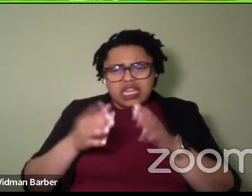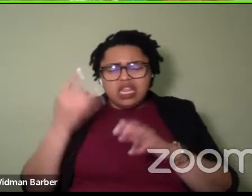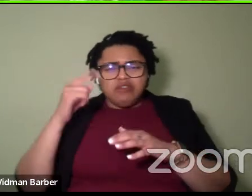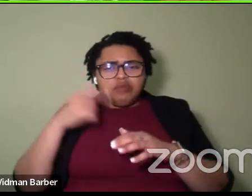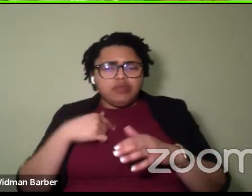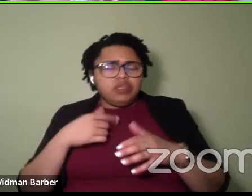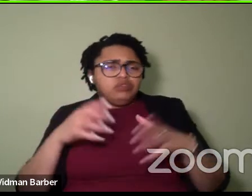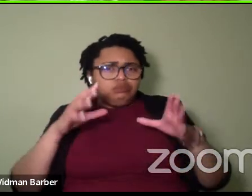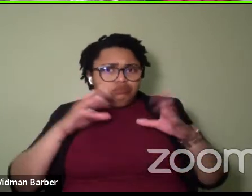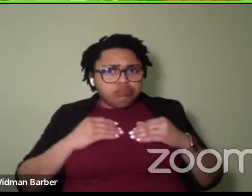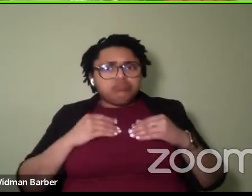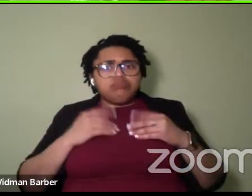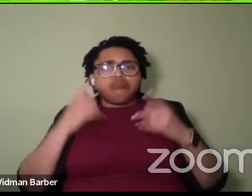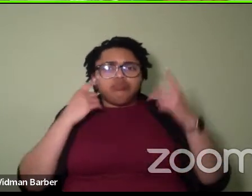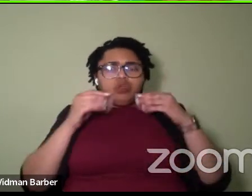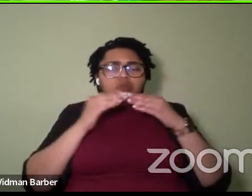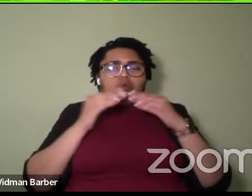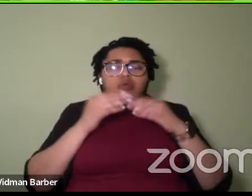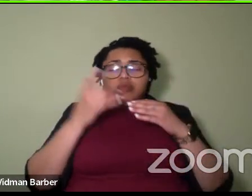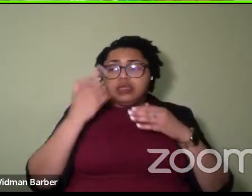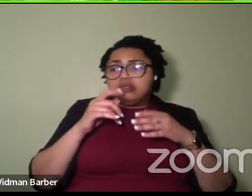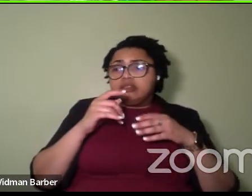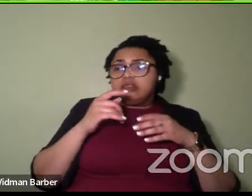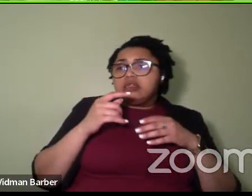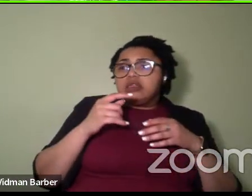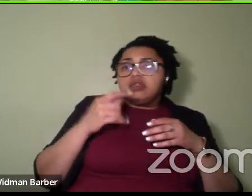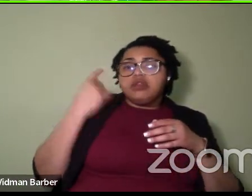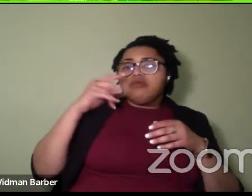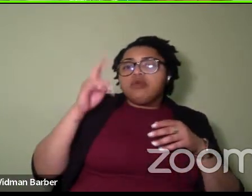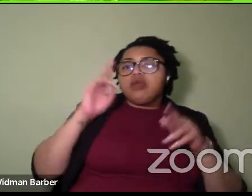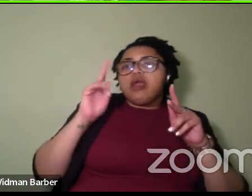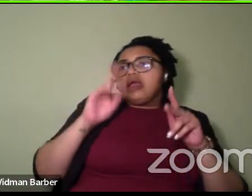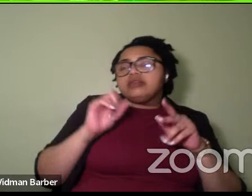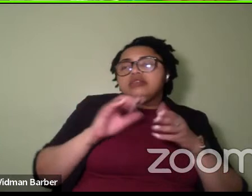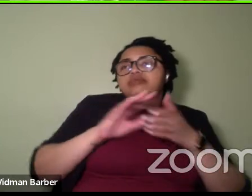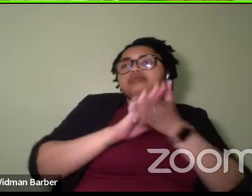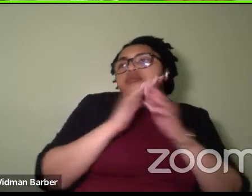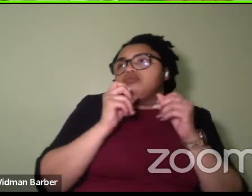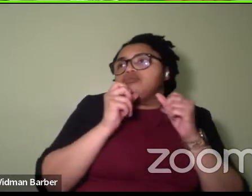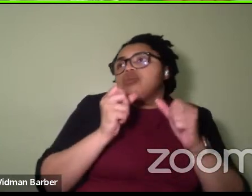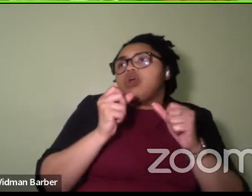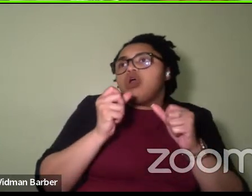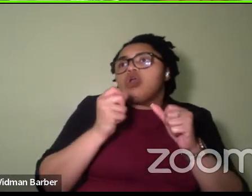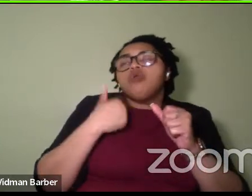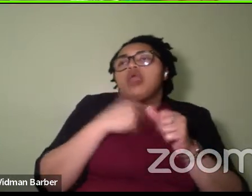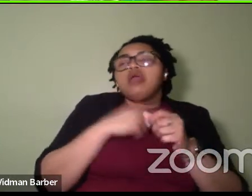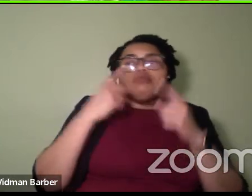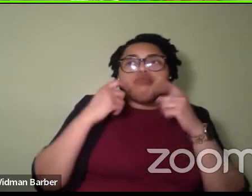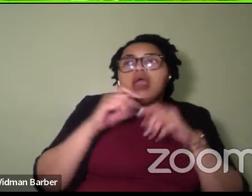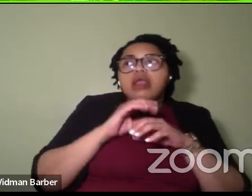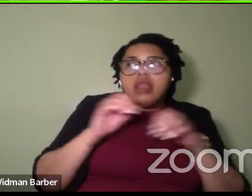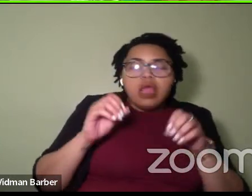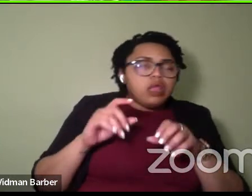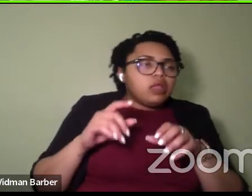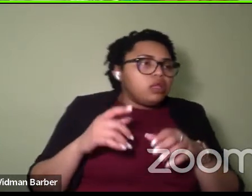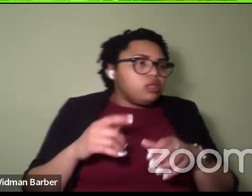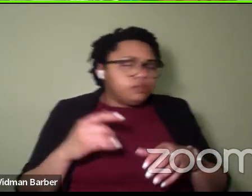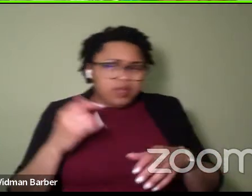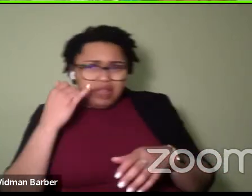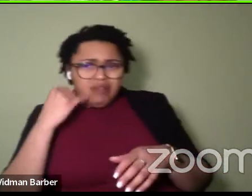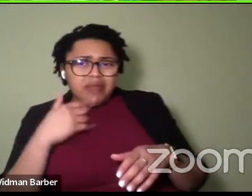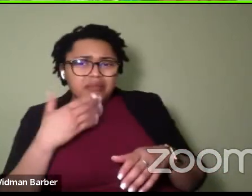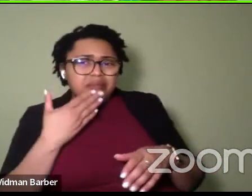because oftentimes, we're told, oh, in order for us to be resistant, we have to be strong. Like, when I have had bad, conversations